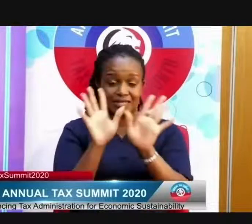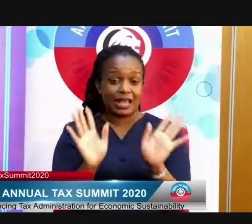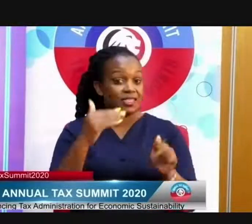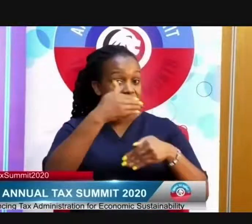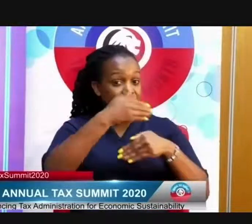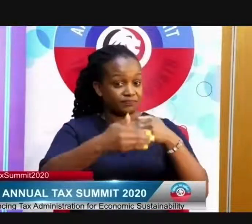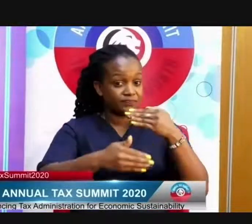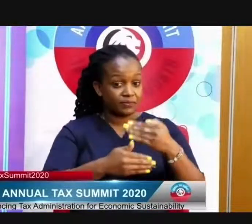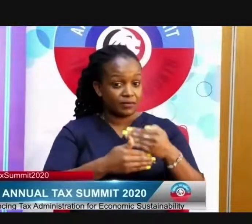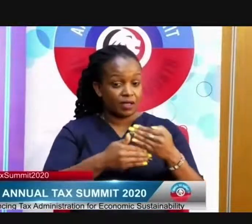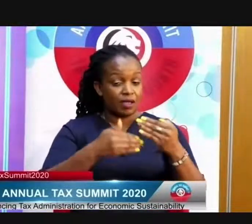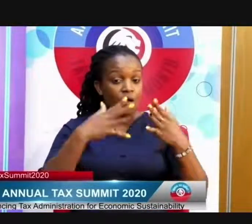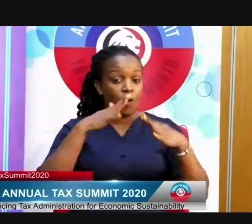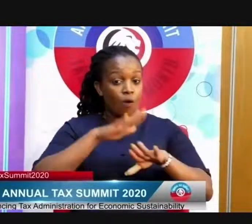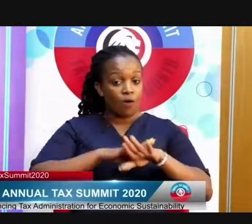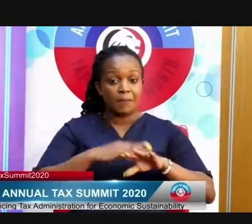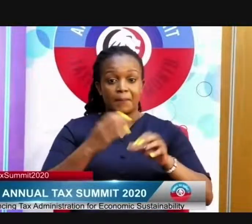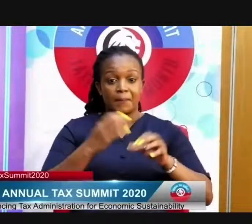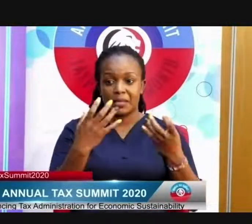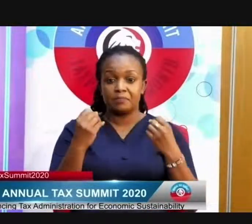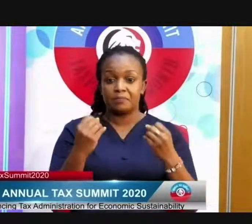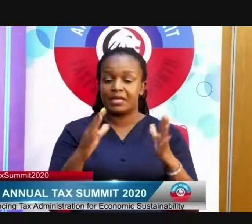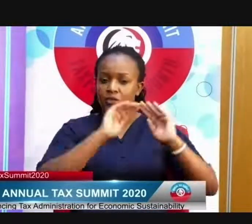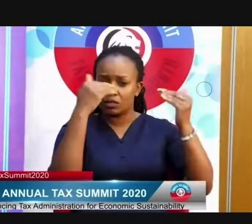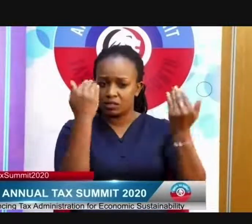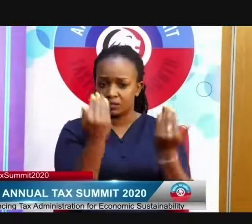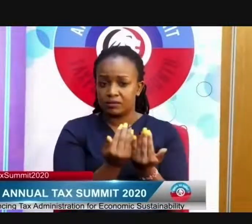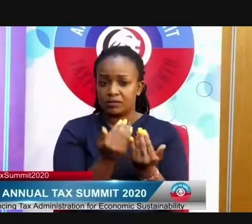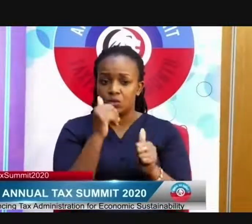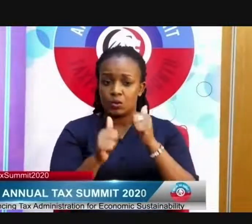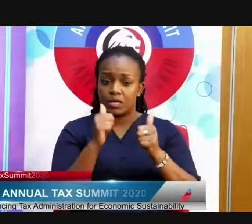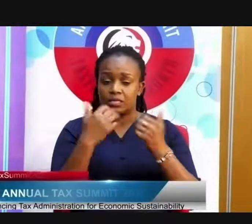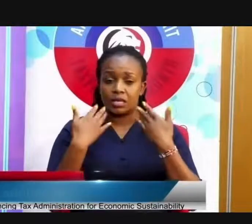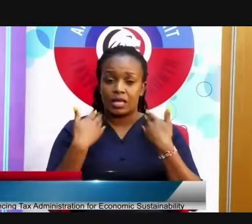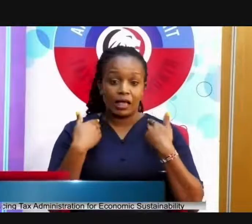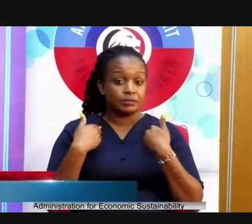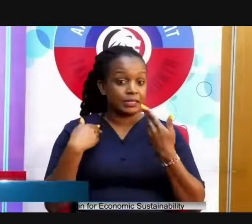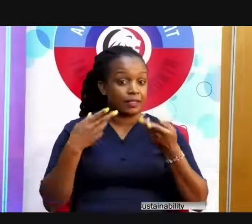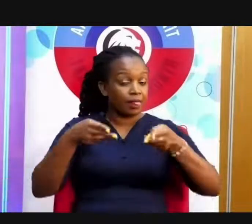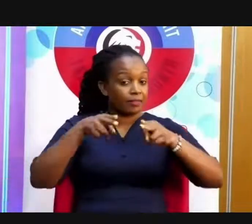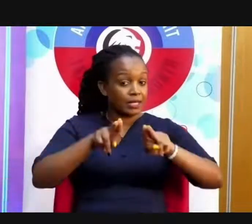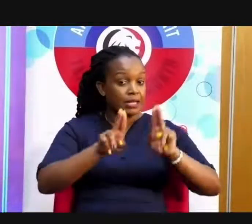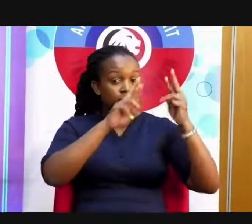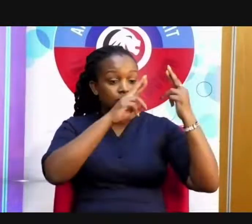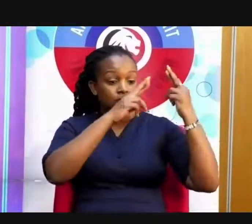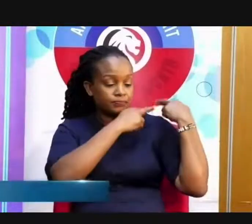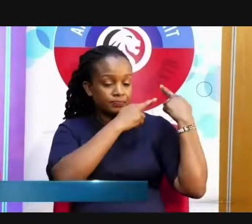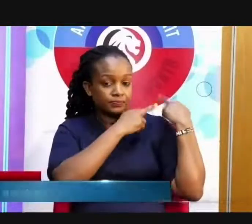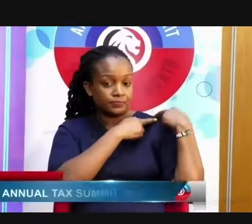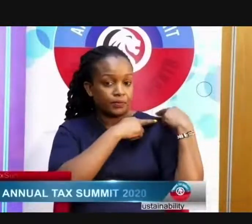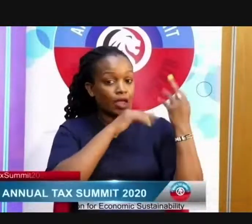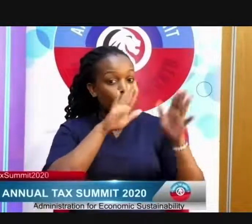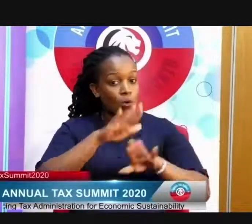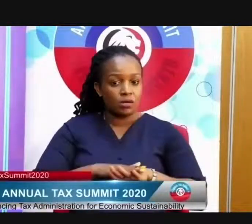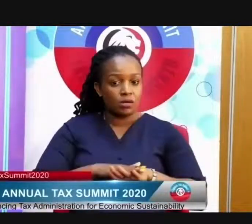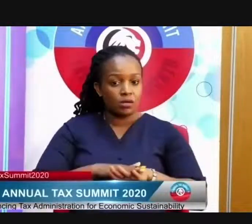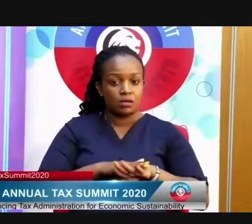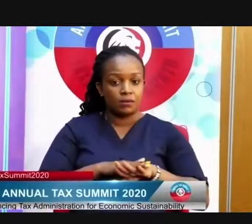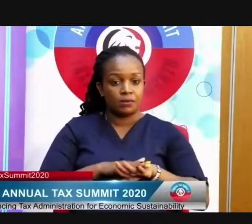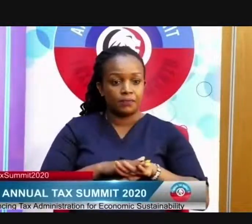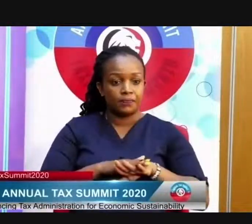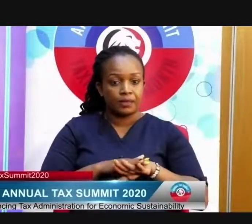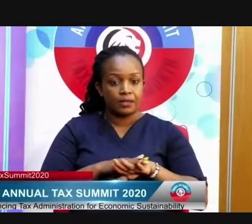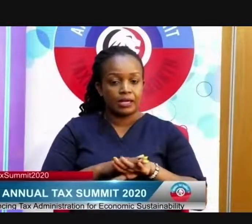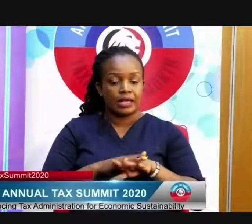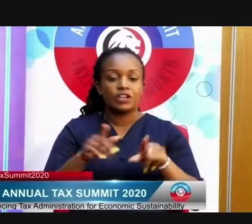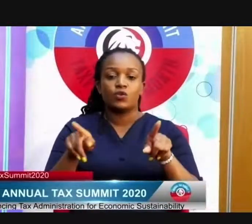across the continent was what the broader government relied on in its broader distributional and